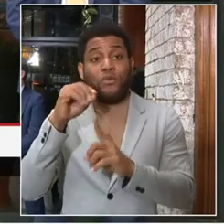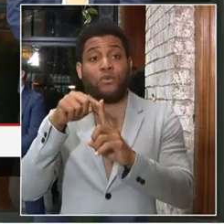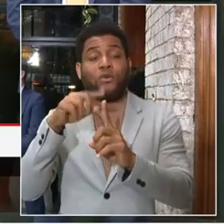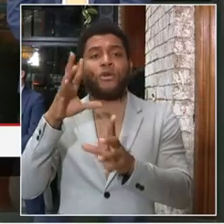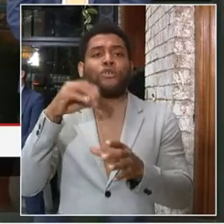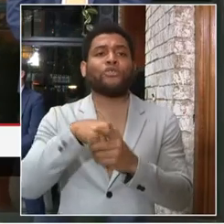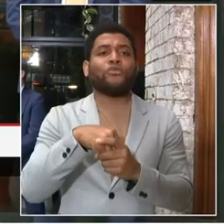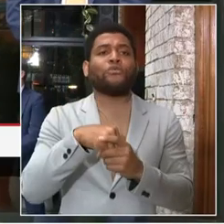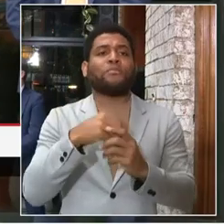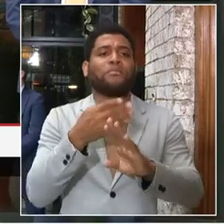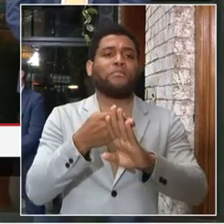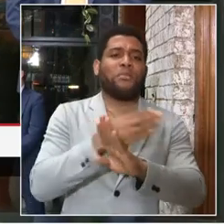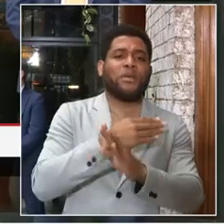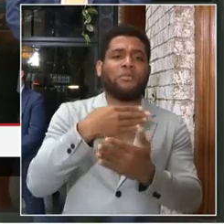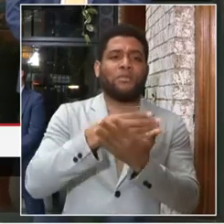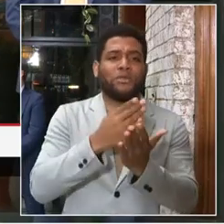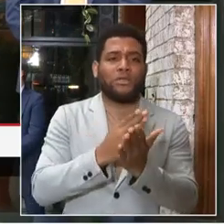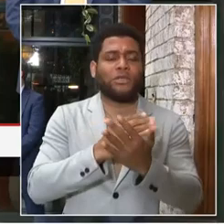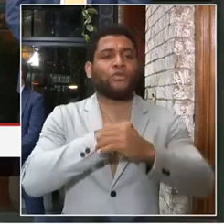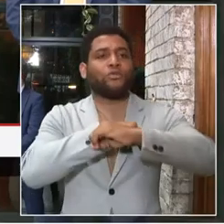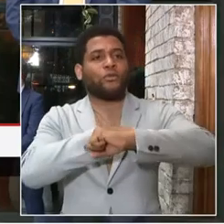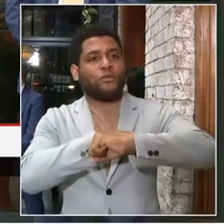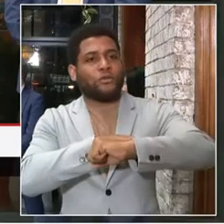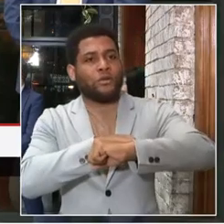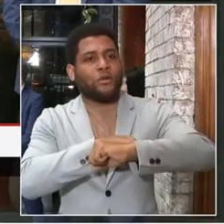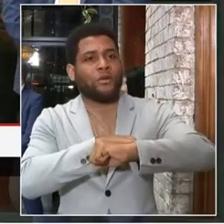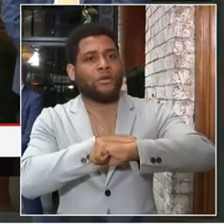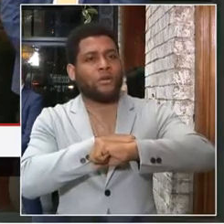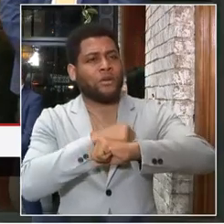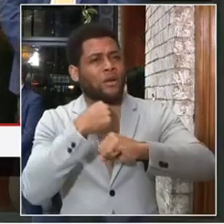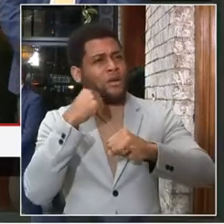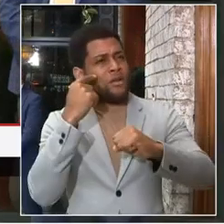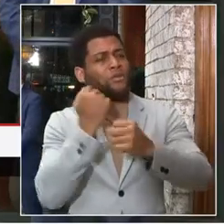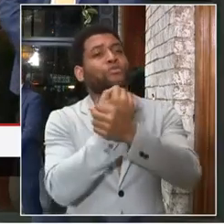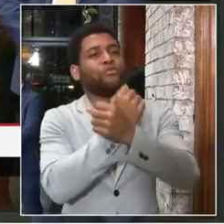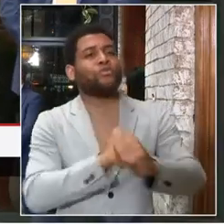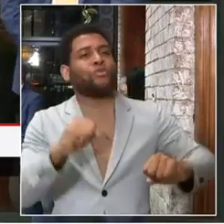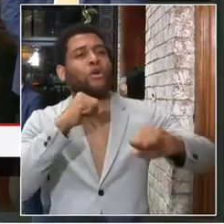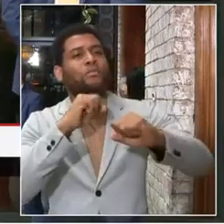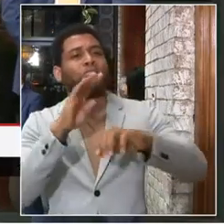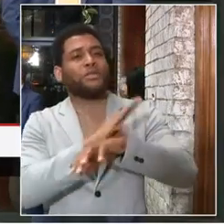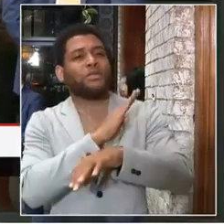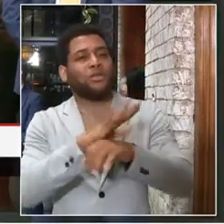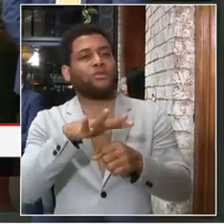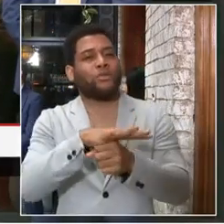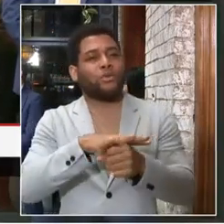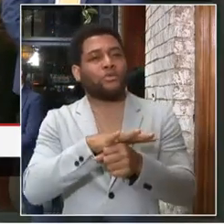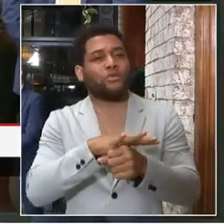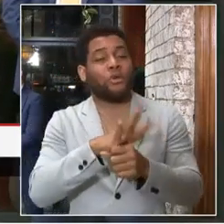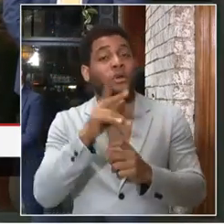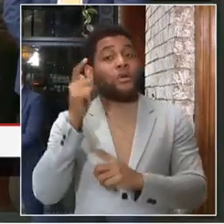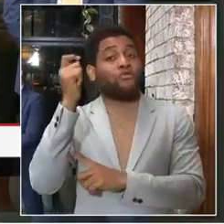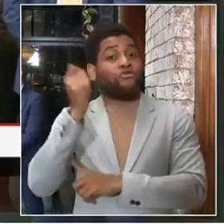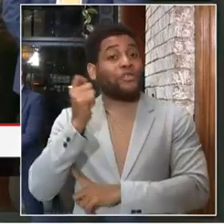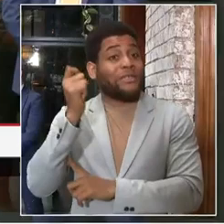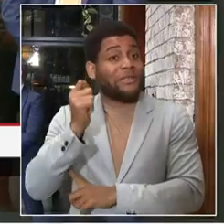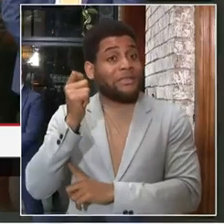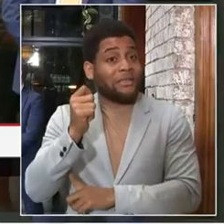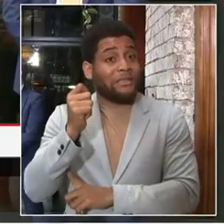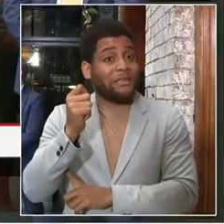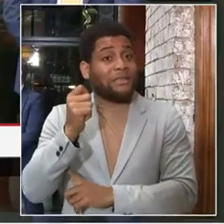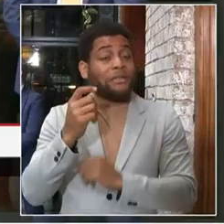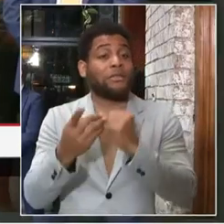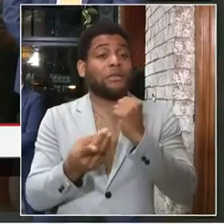secure corridor, safe commercial corridors grant that the deputy mayor's office